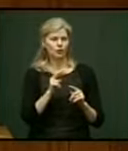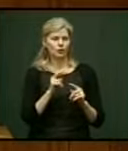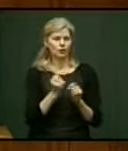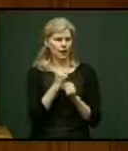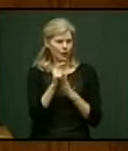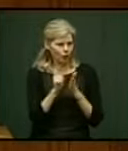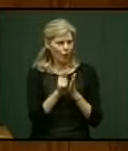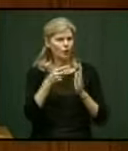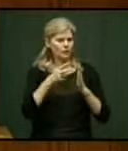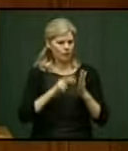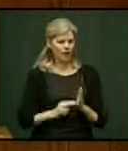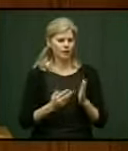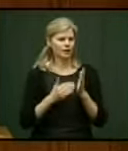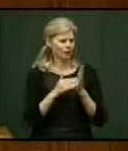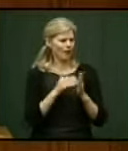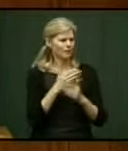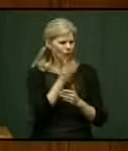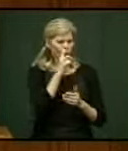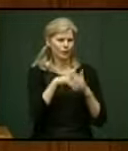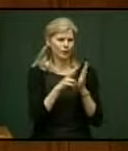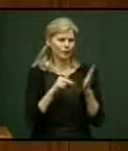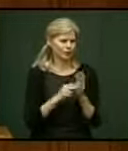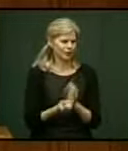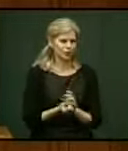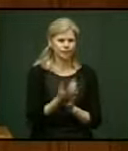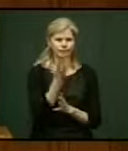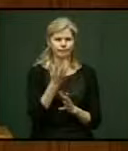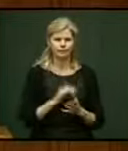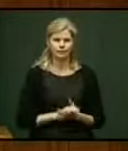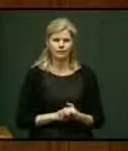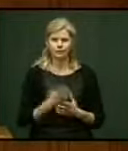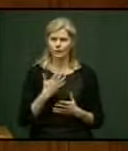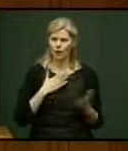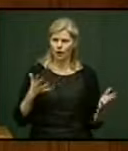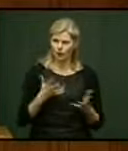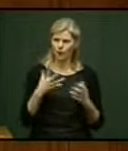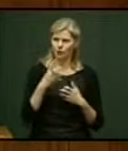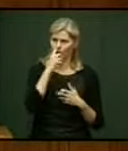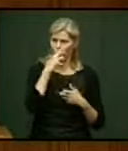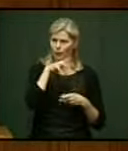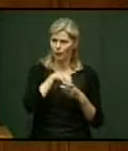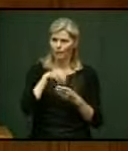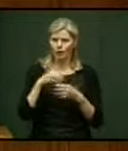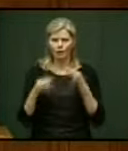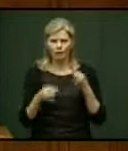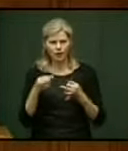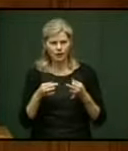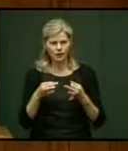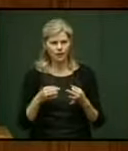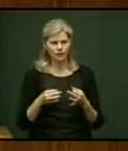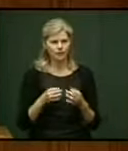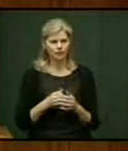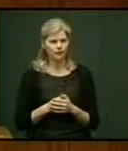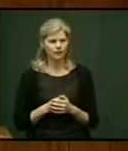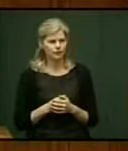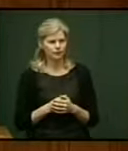flourish. I would like to encourage and enable greater participation in our political process. I hope to move beyond the traditional